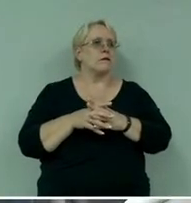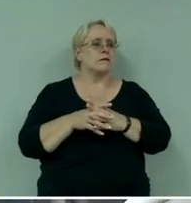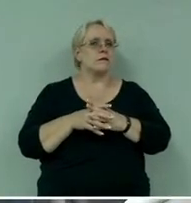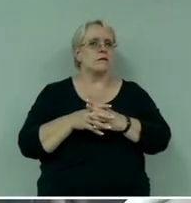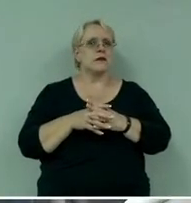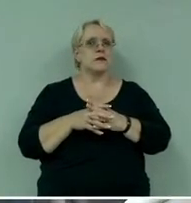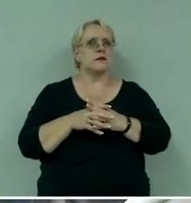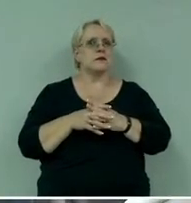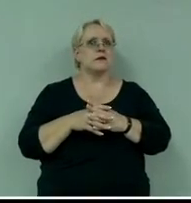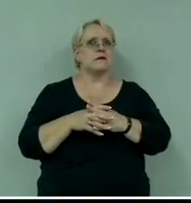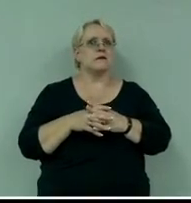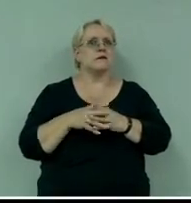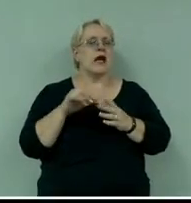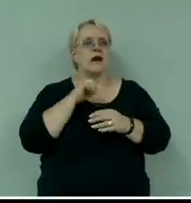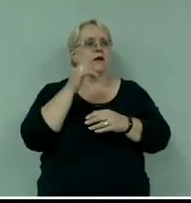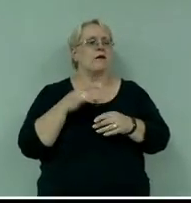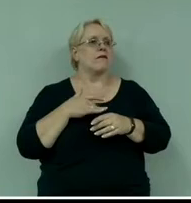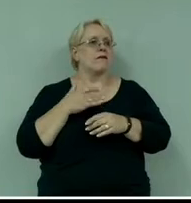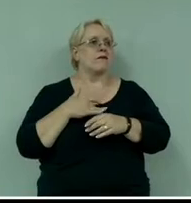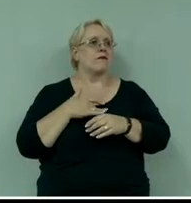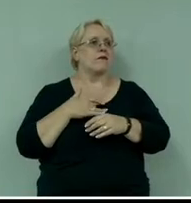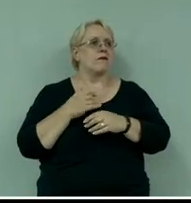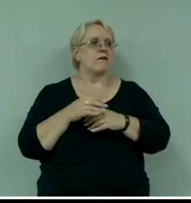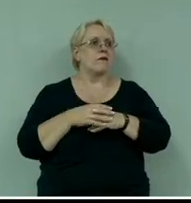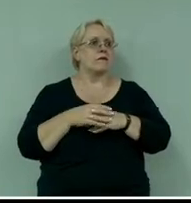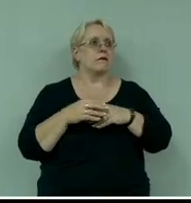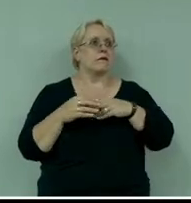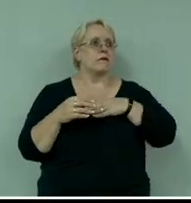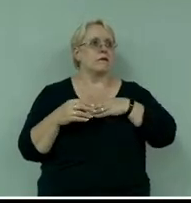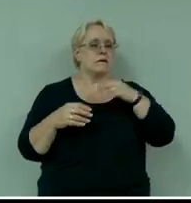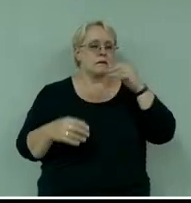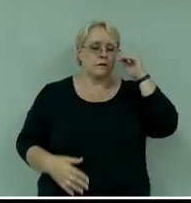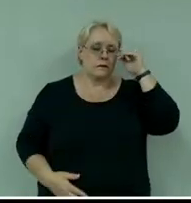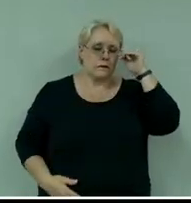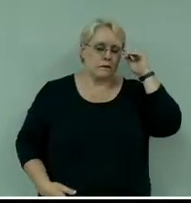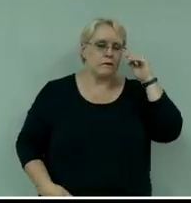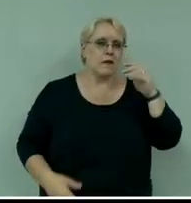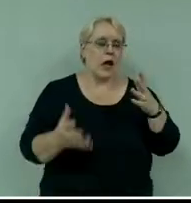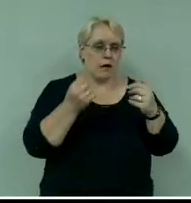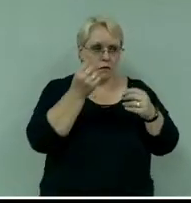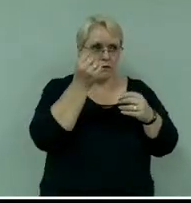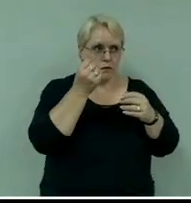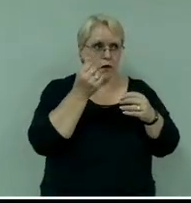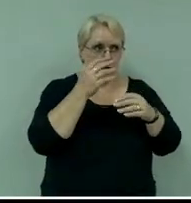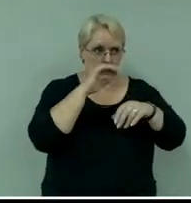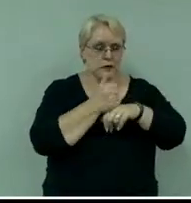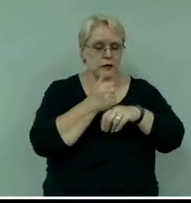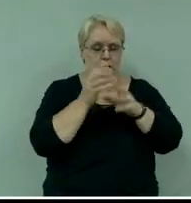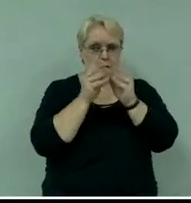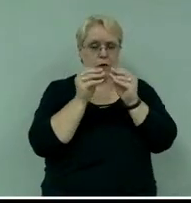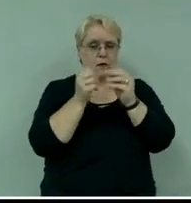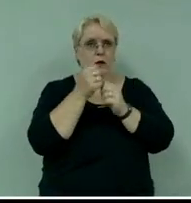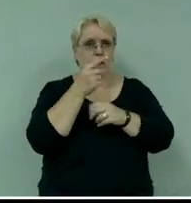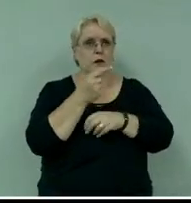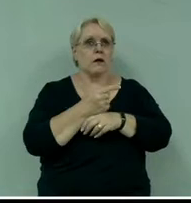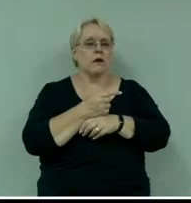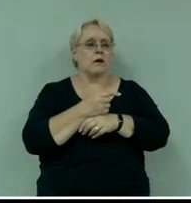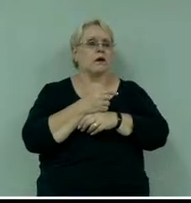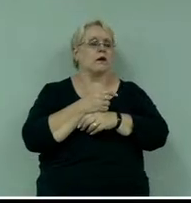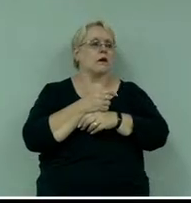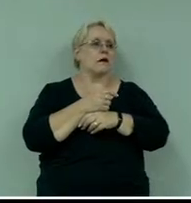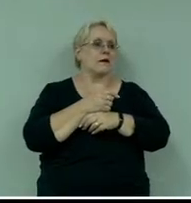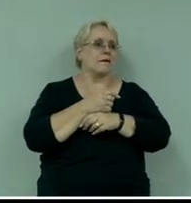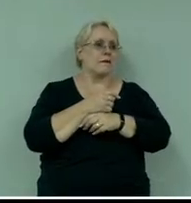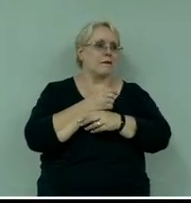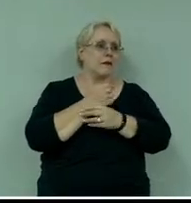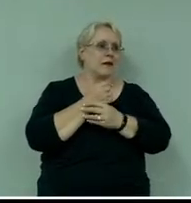right. You know what? I don't really feel like you and Ann fighting in front of a whole audience. No, but I do want to set up a meeting with you. And then you and Ann can fight your